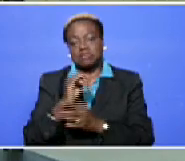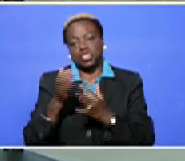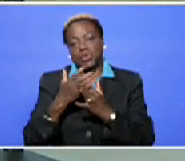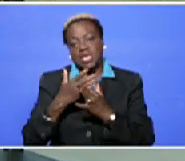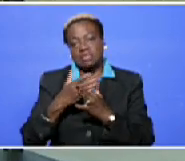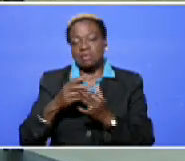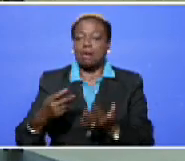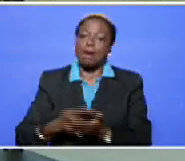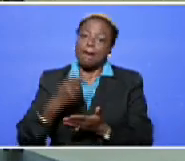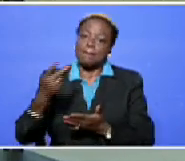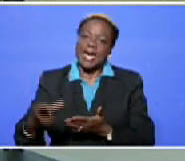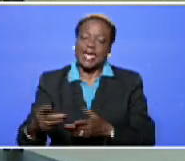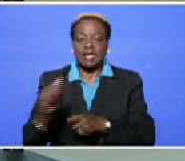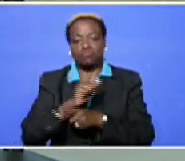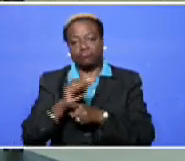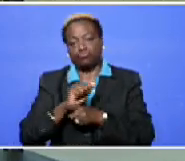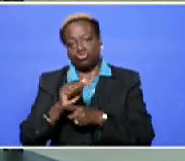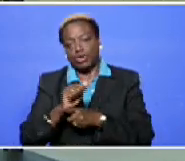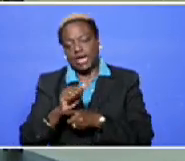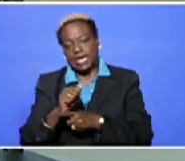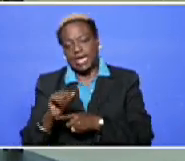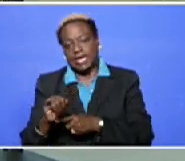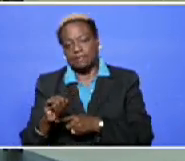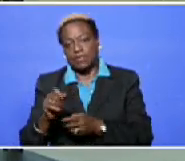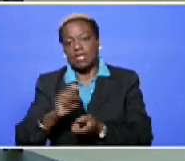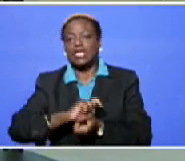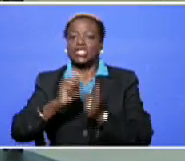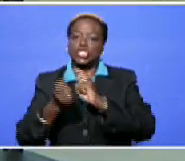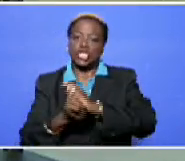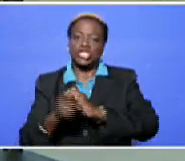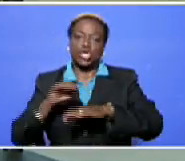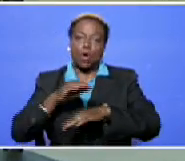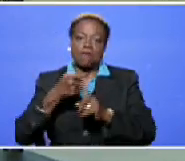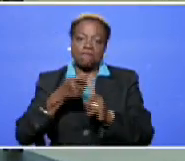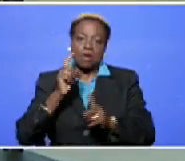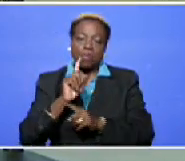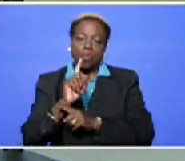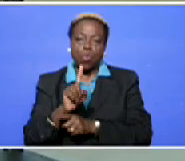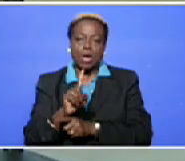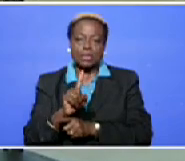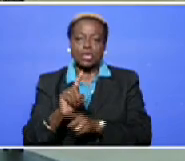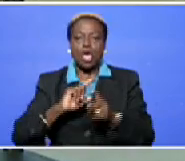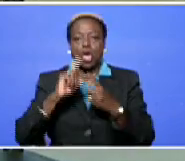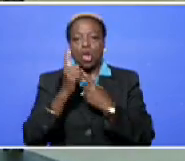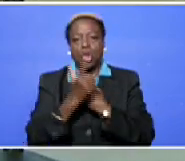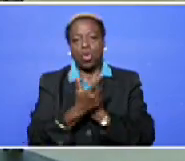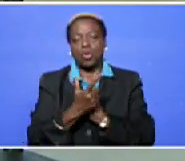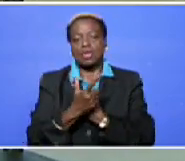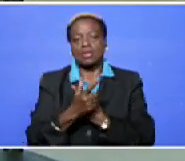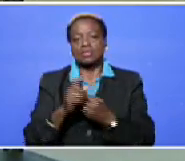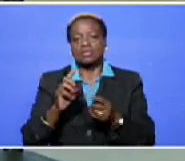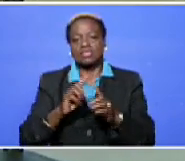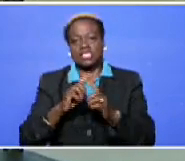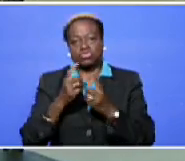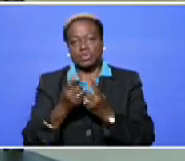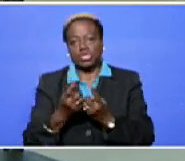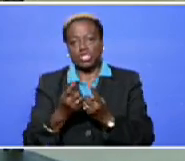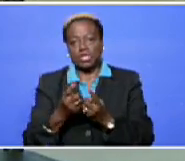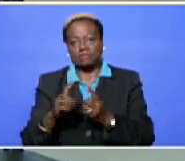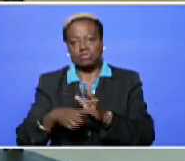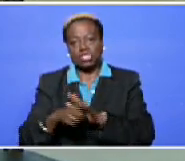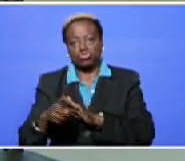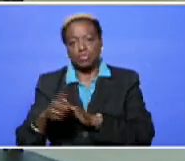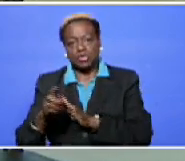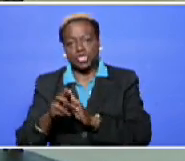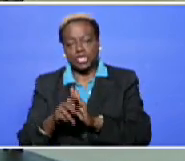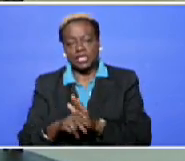the training, between the various switching over from one global distribution, what we call the GDSs, from one